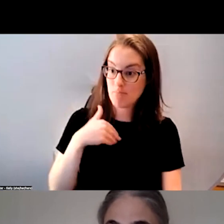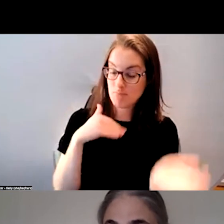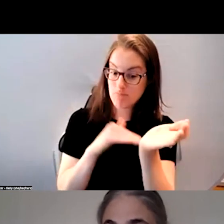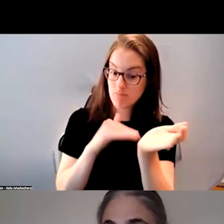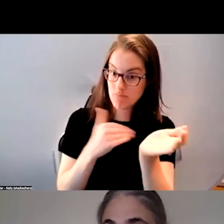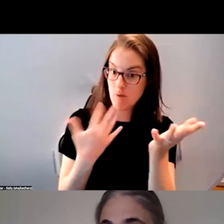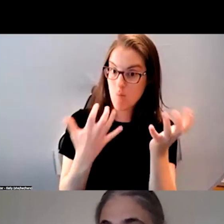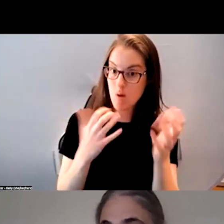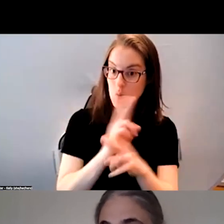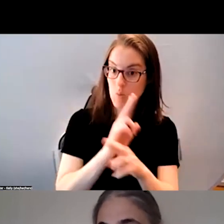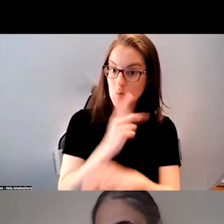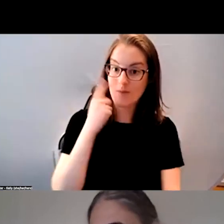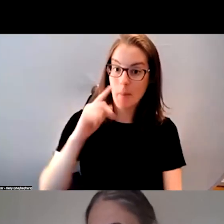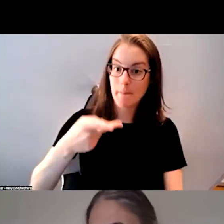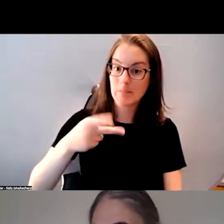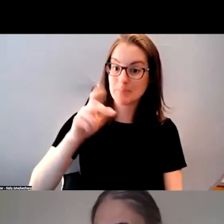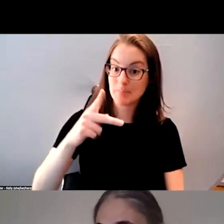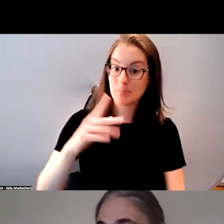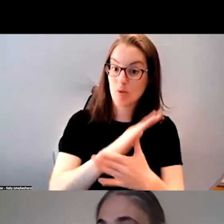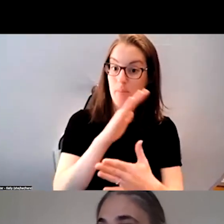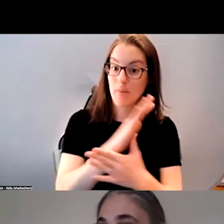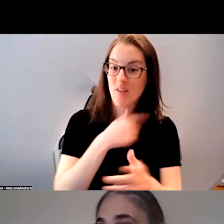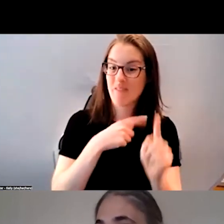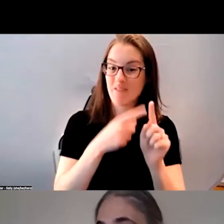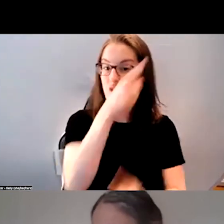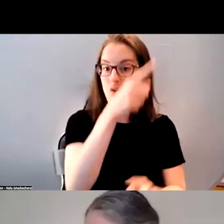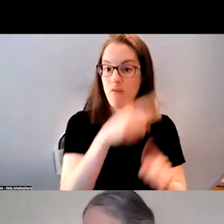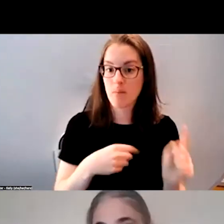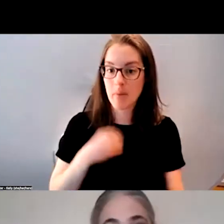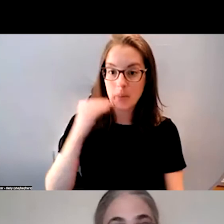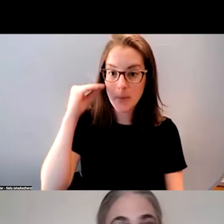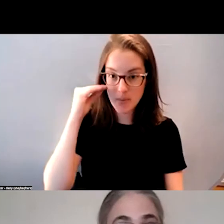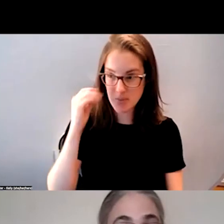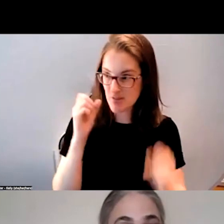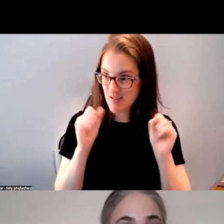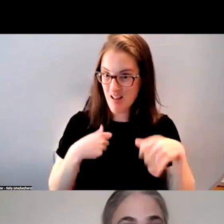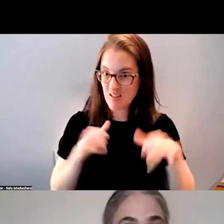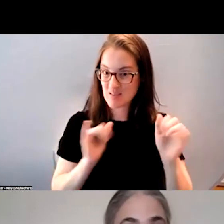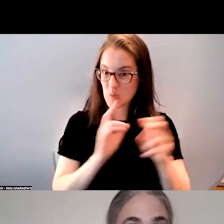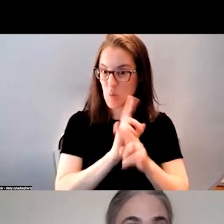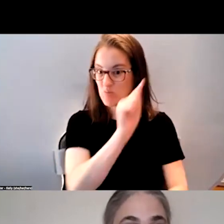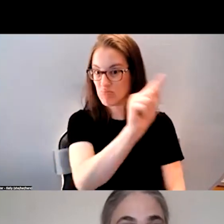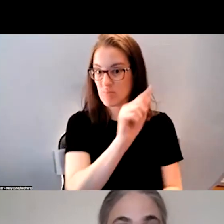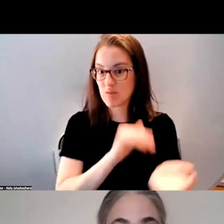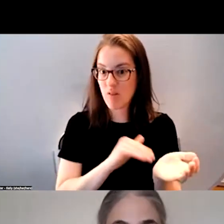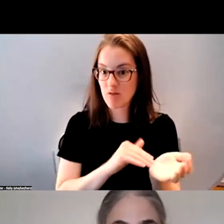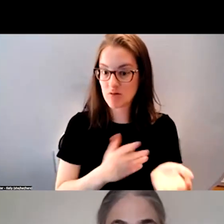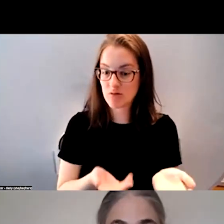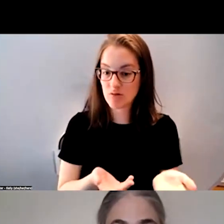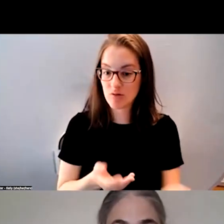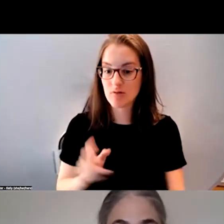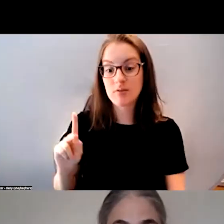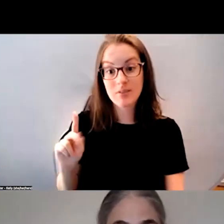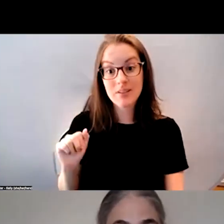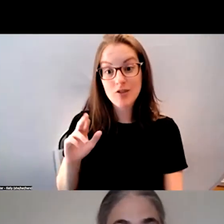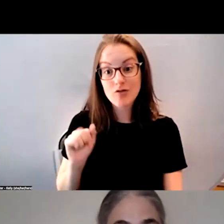primary care provider is too far away from where I live. Are there any ways to get exceptions to this? So I know, Kara, you had talked a